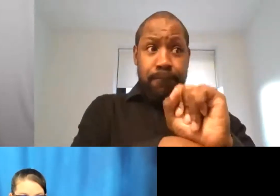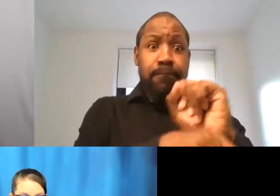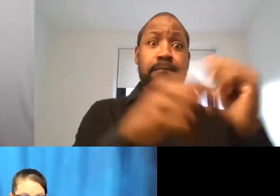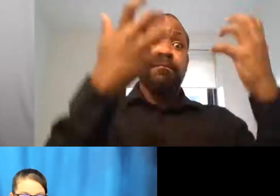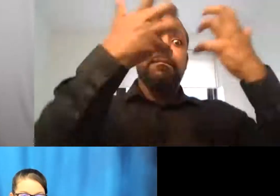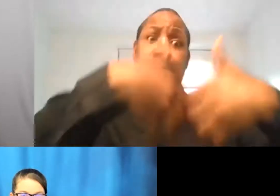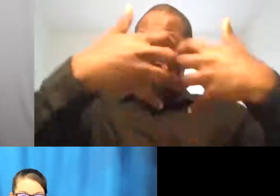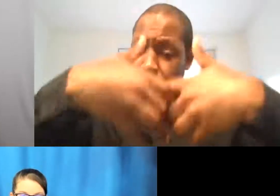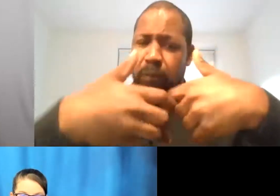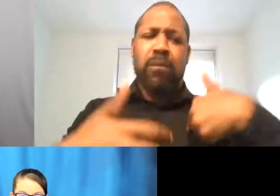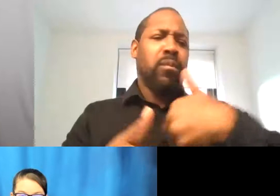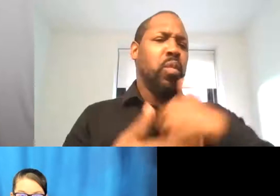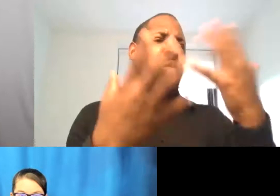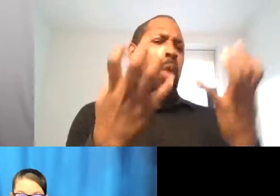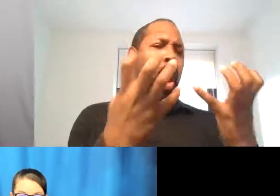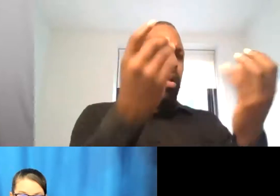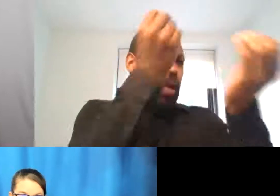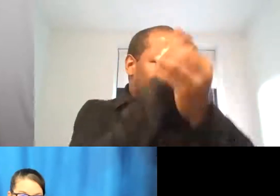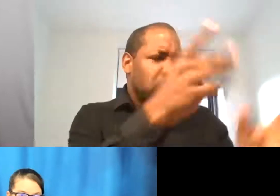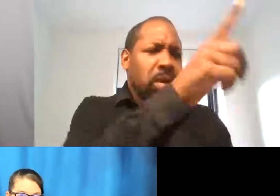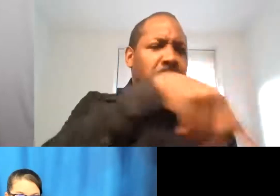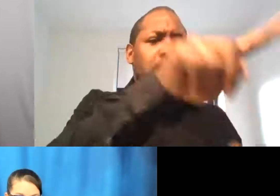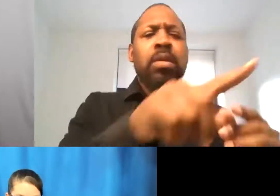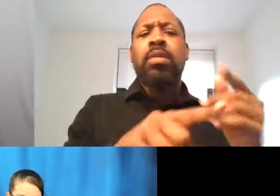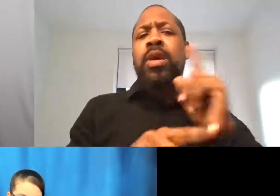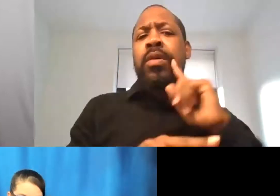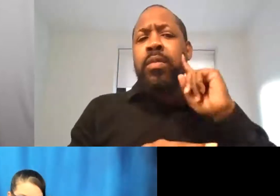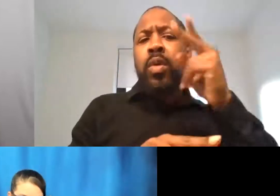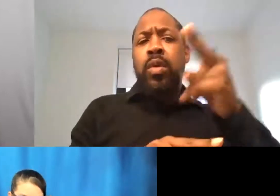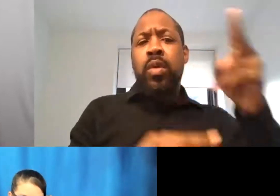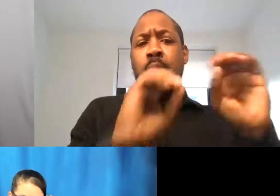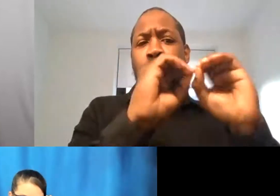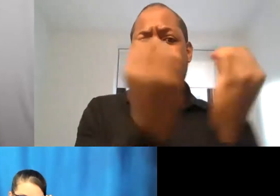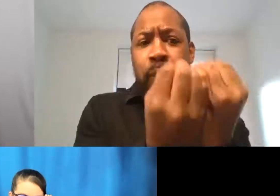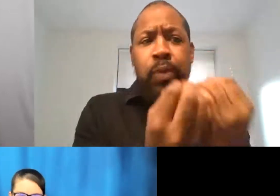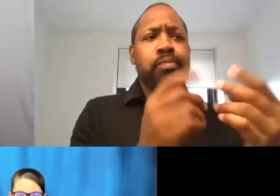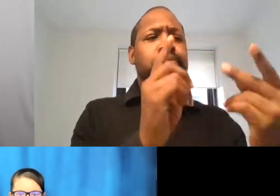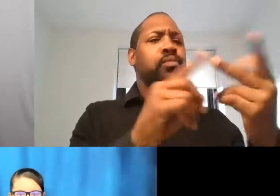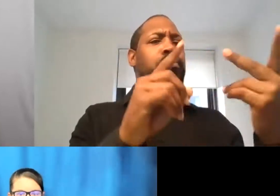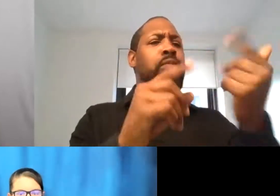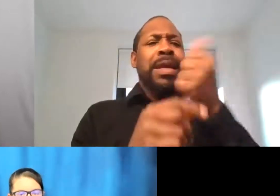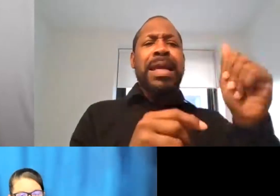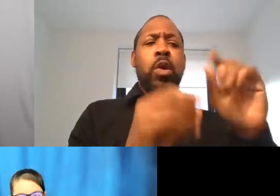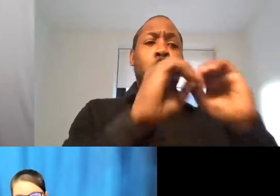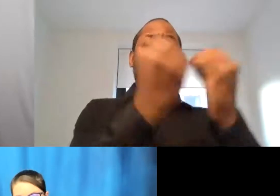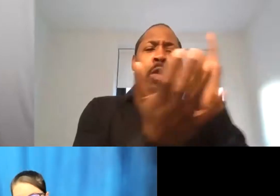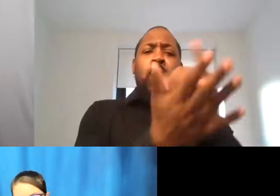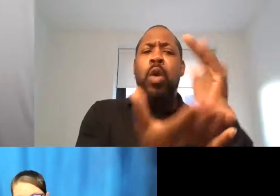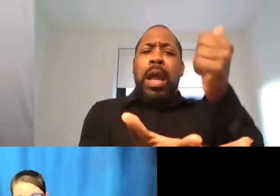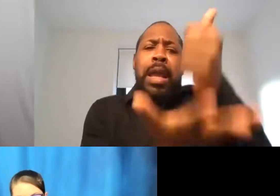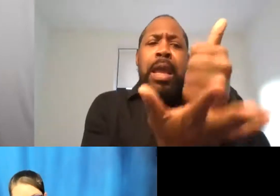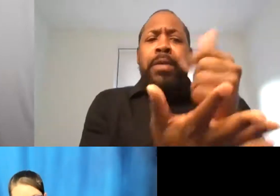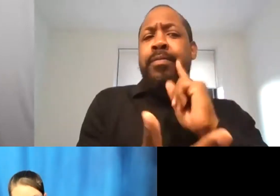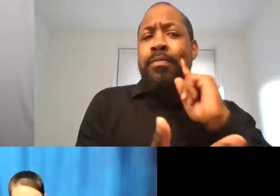because of that. And if we really do get to work things out, we want to be able to let various deaf and hard of